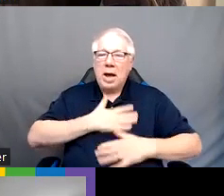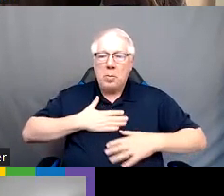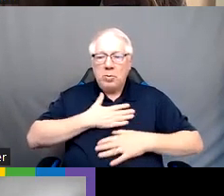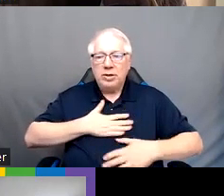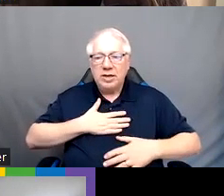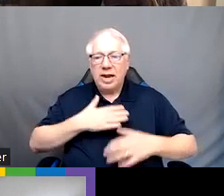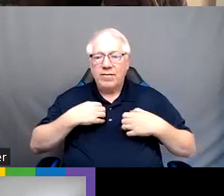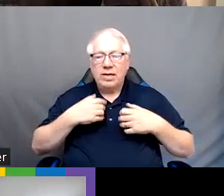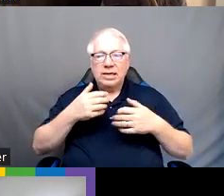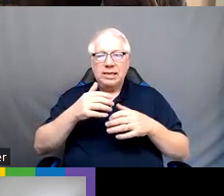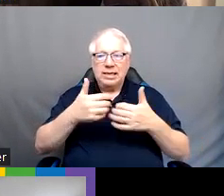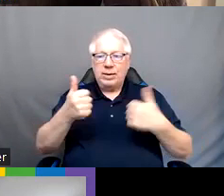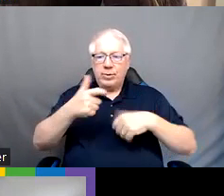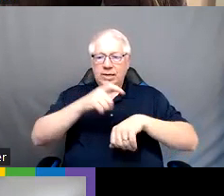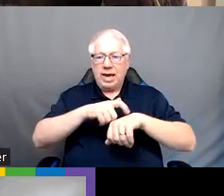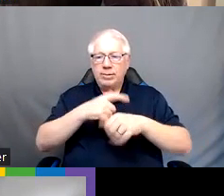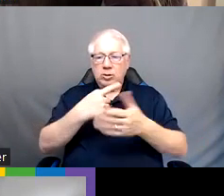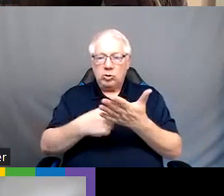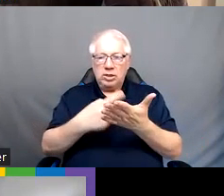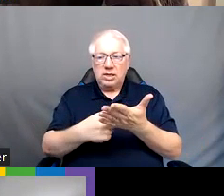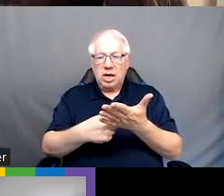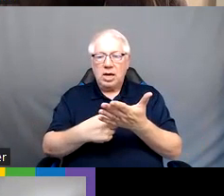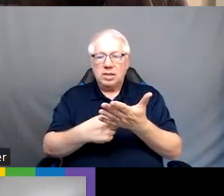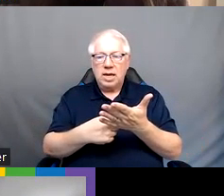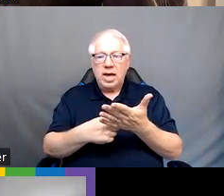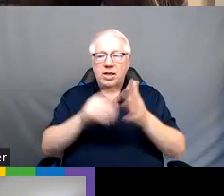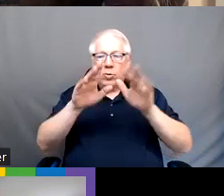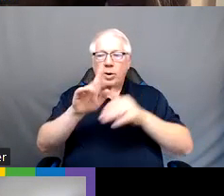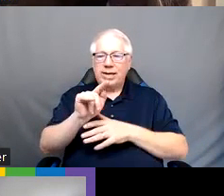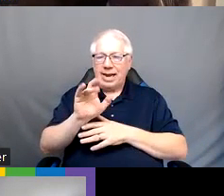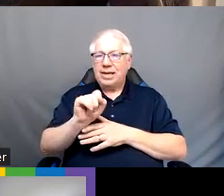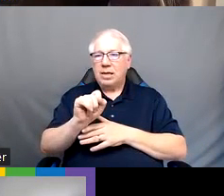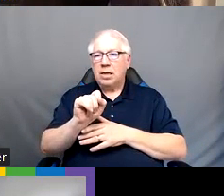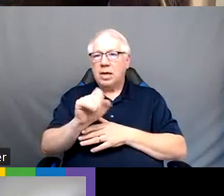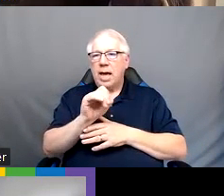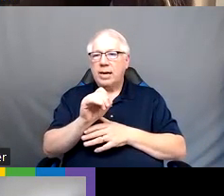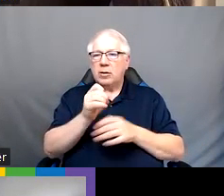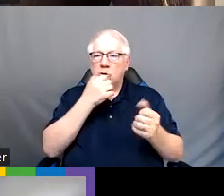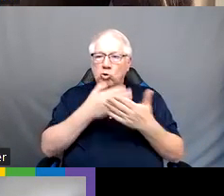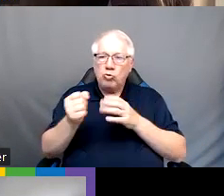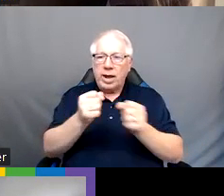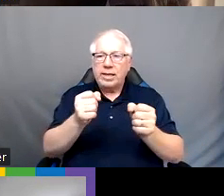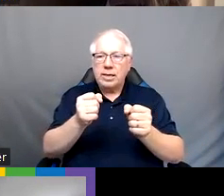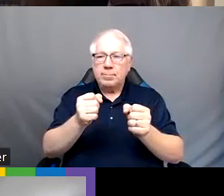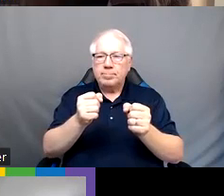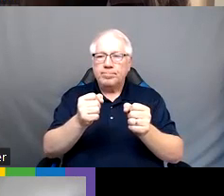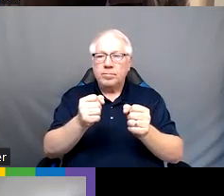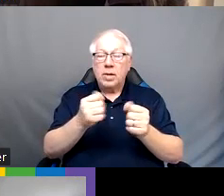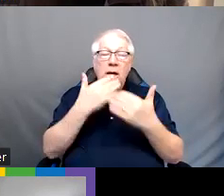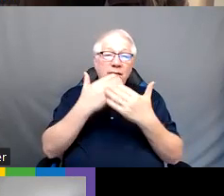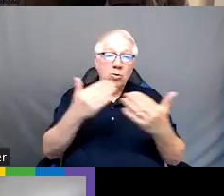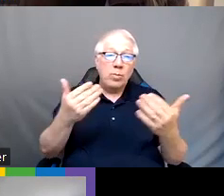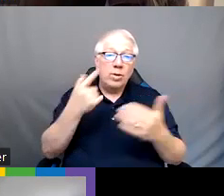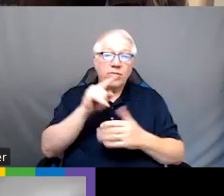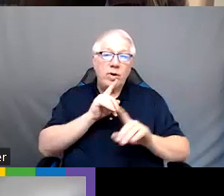having those separate times to discuss is a great tactic to utilize and a good strategy. So thank you so much